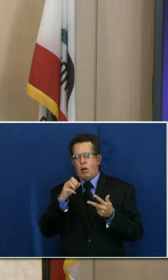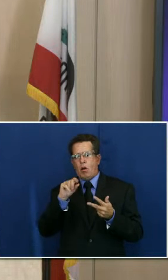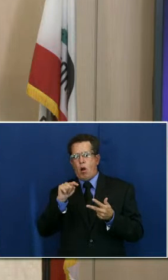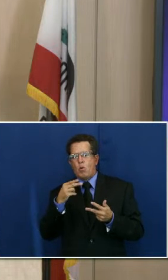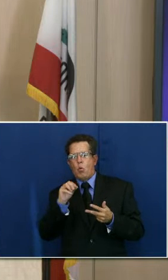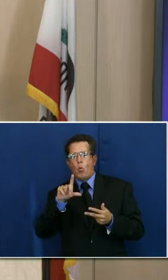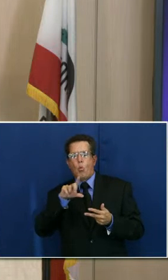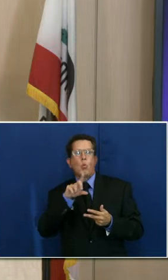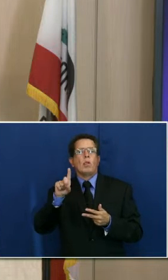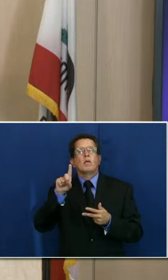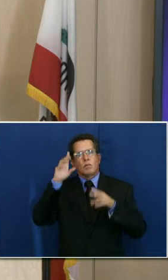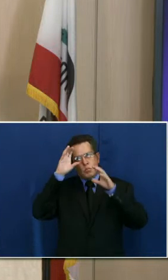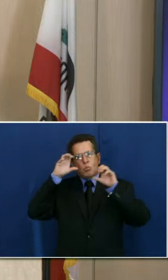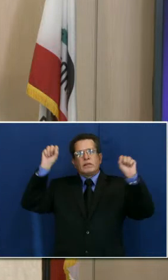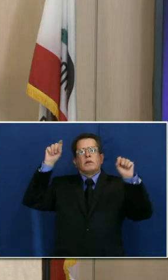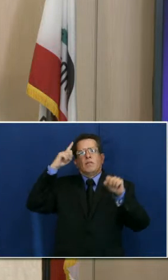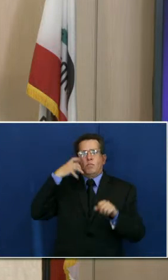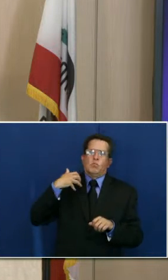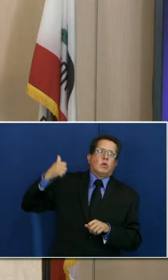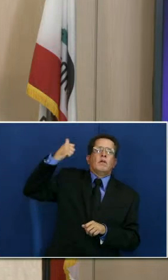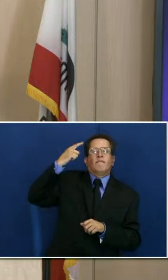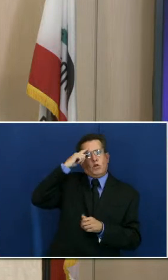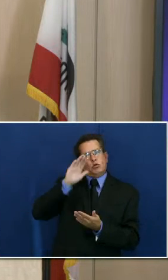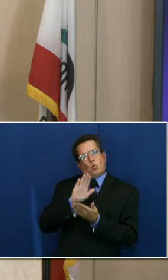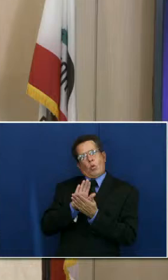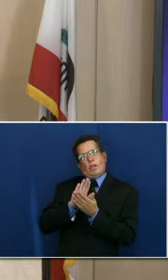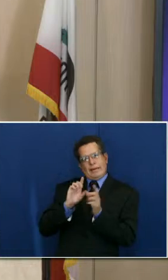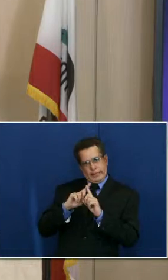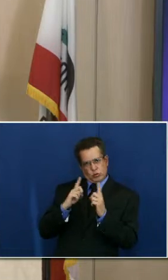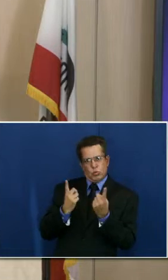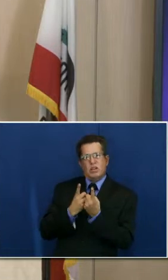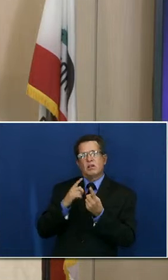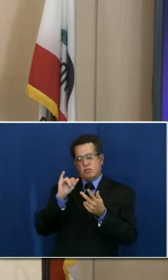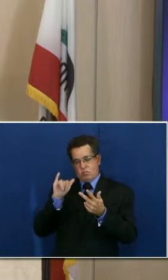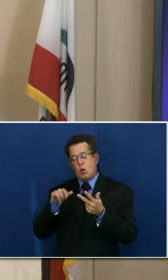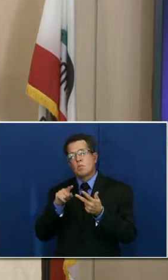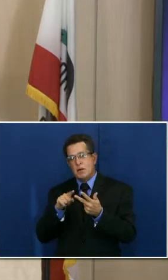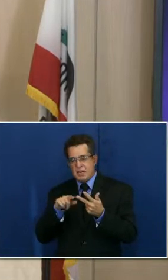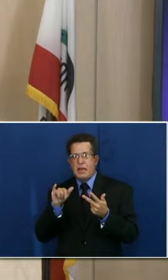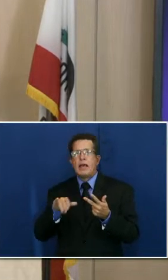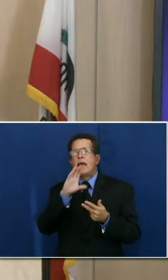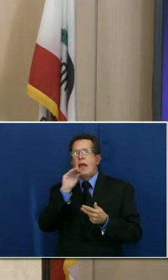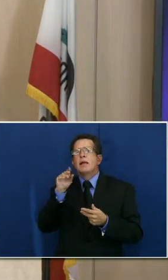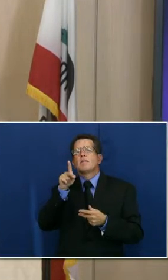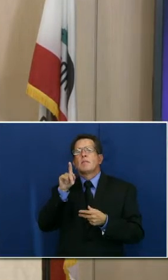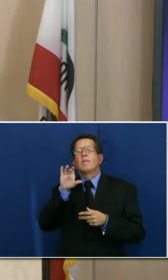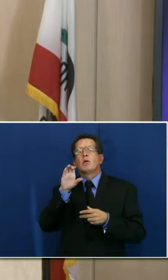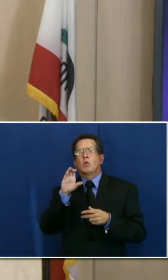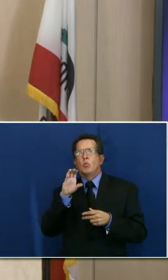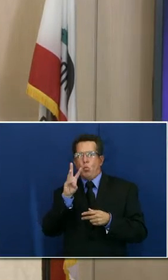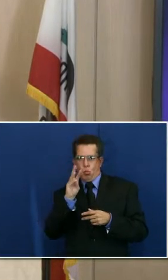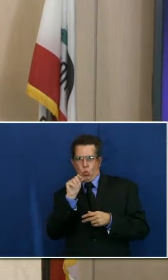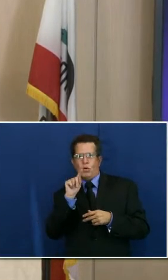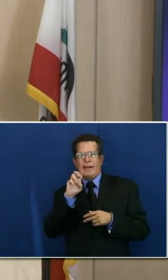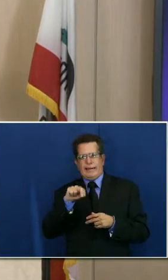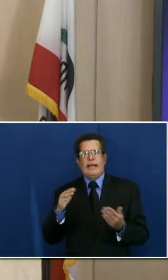the superintendent of the County Office of Schools. And then Dr. Wooten will give us the latest public health updates. Supervisor